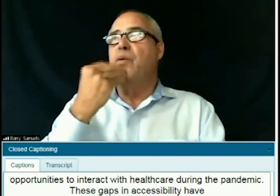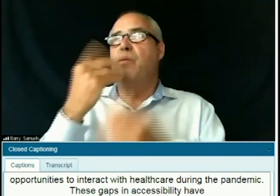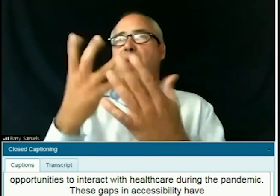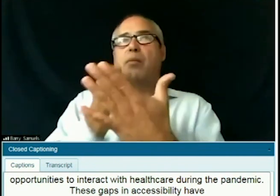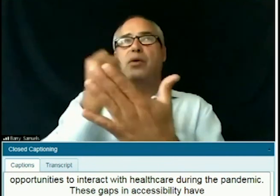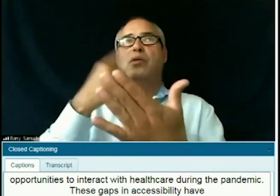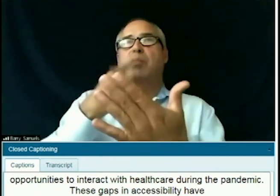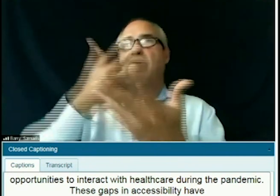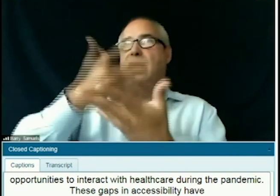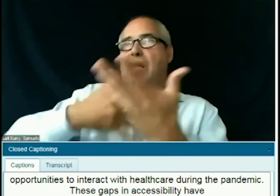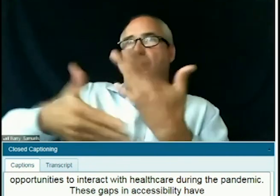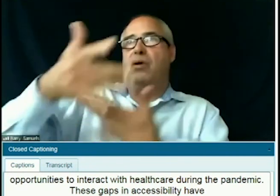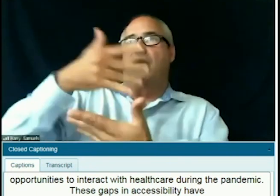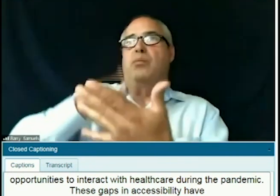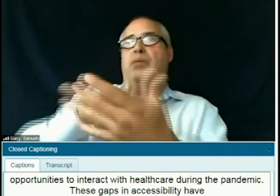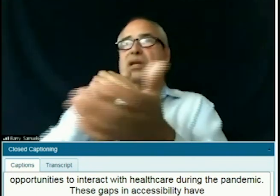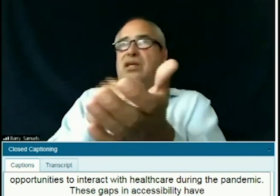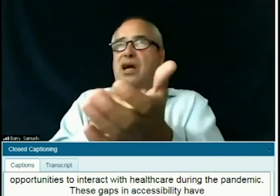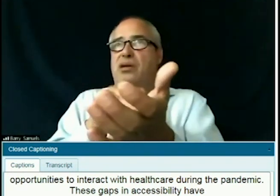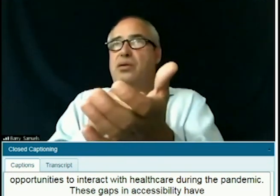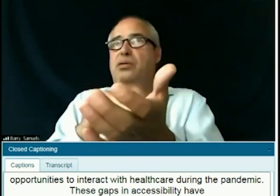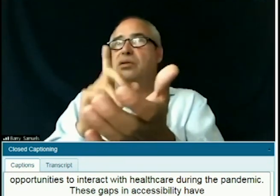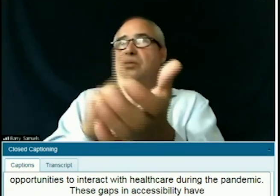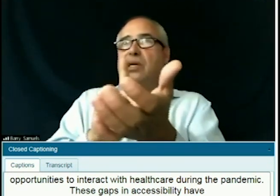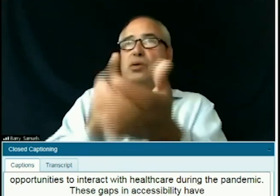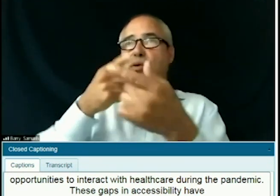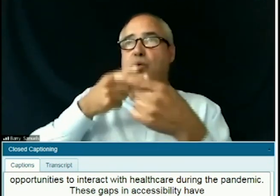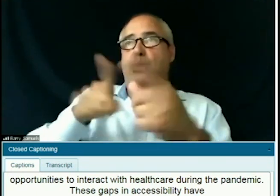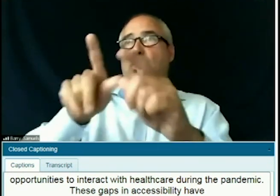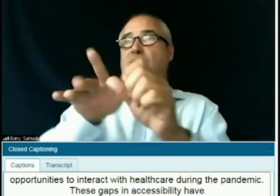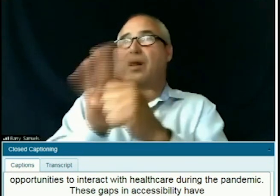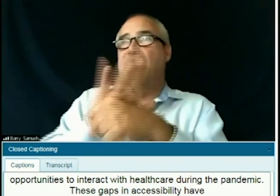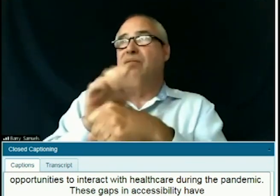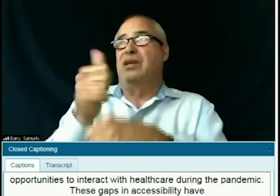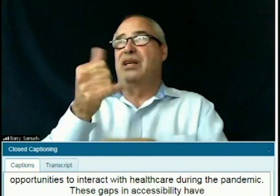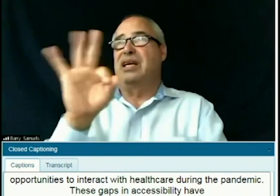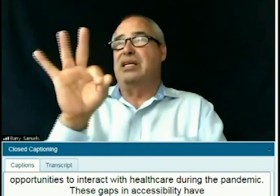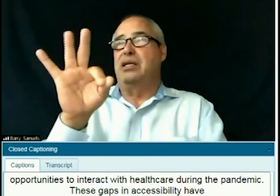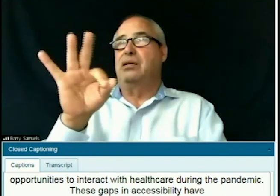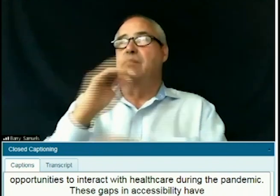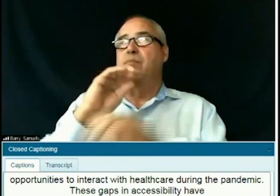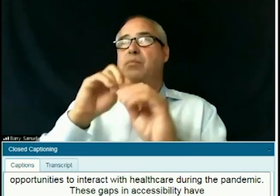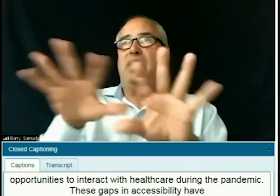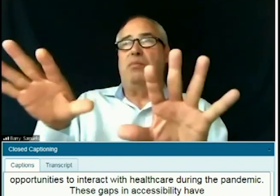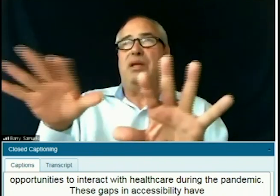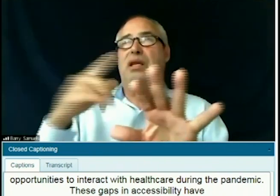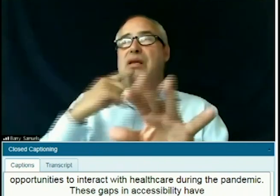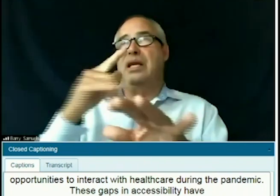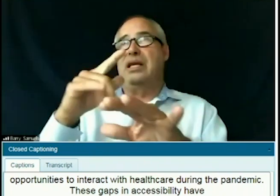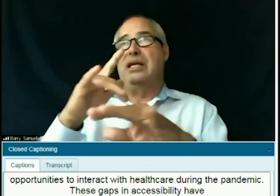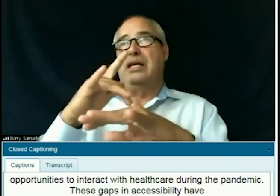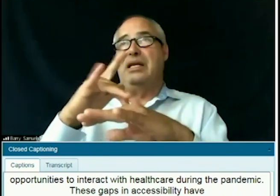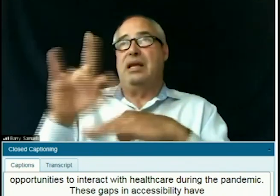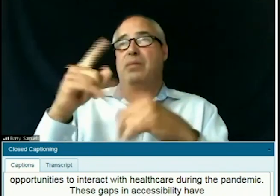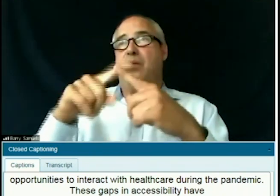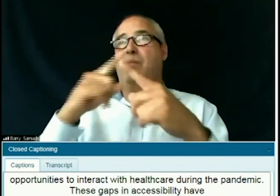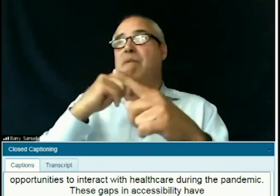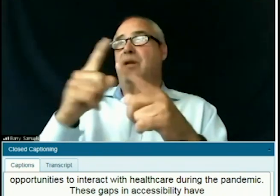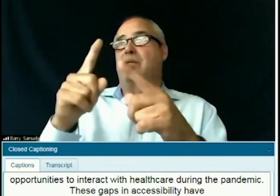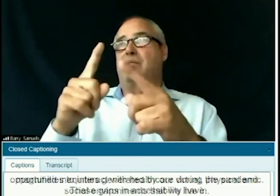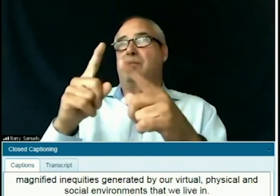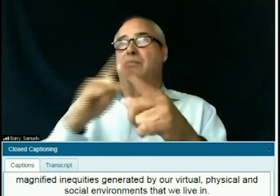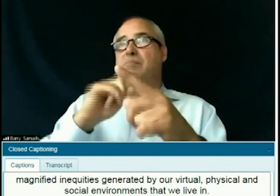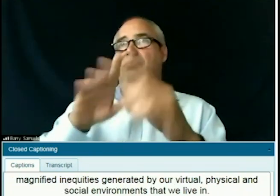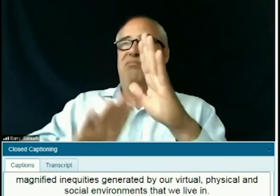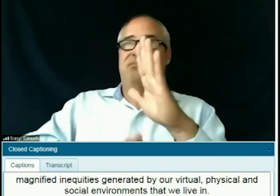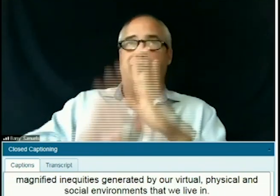to interact with healthcare during the pandemic. These gaps in accessibility have magnified inequities